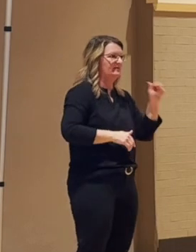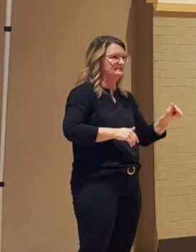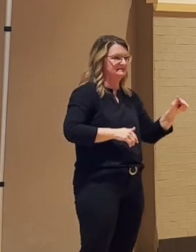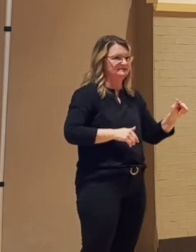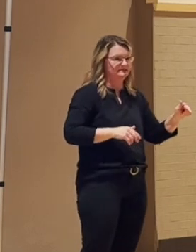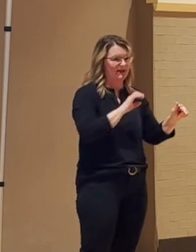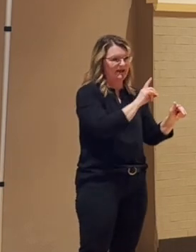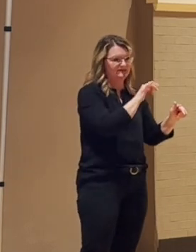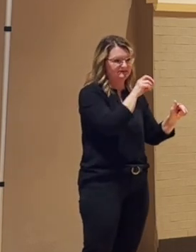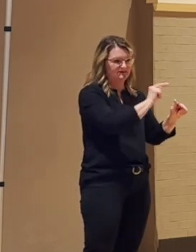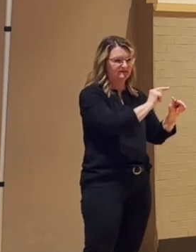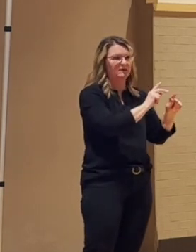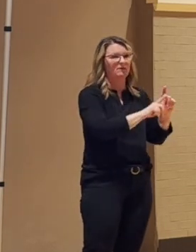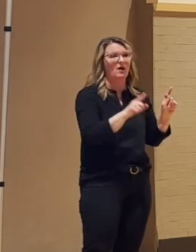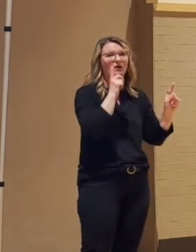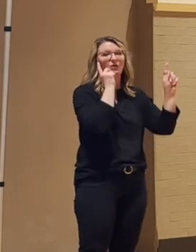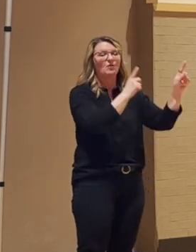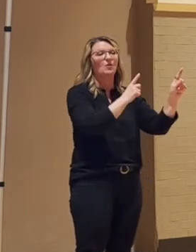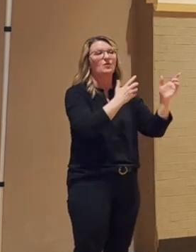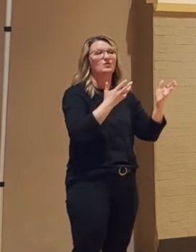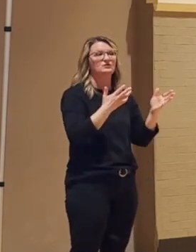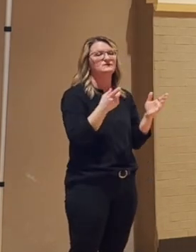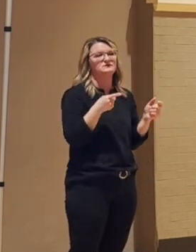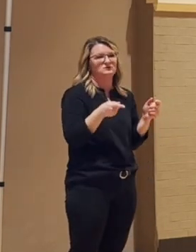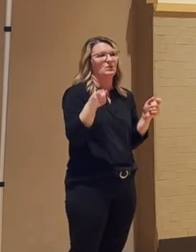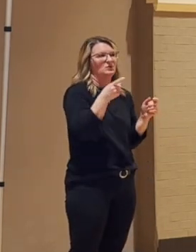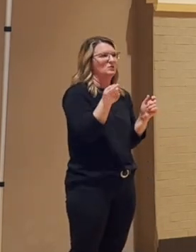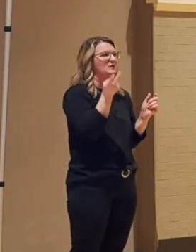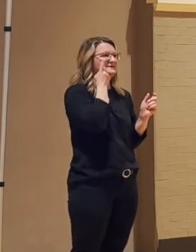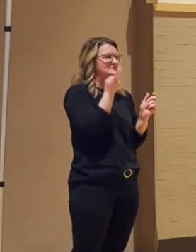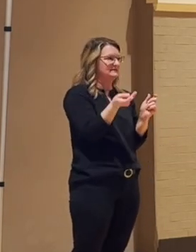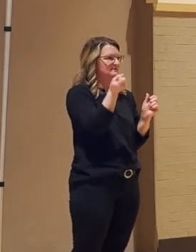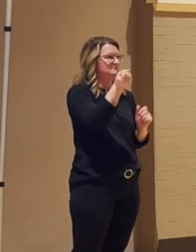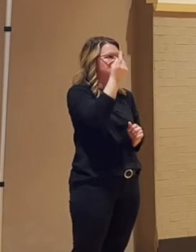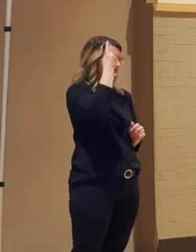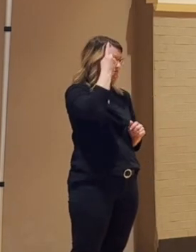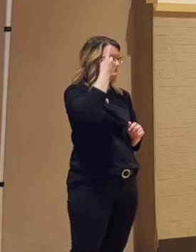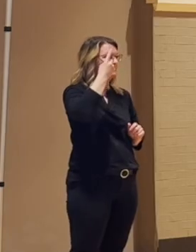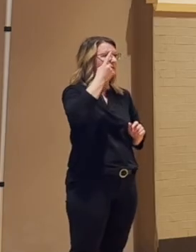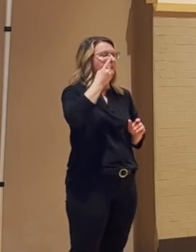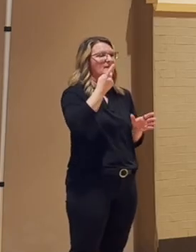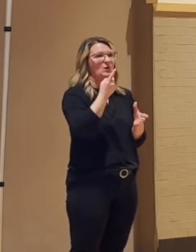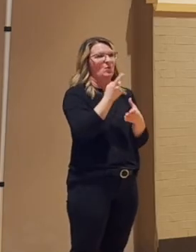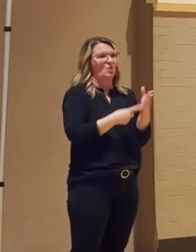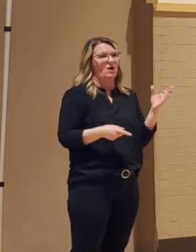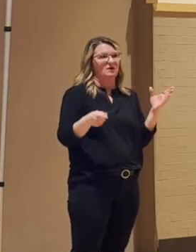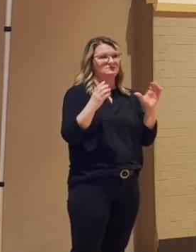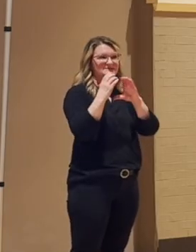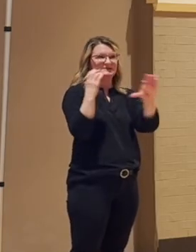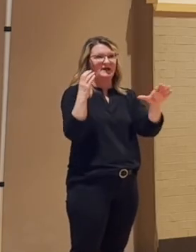Martha. But really the goal here is so that the community here can understand a little bit how the